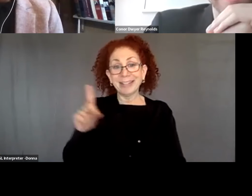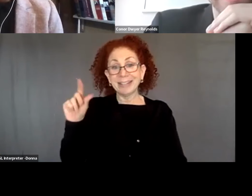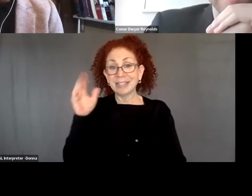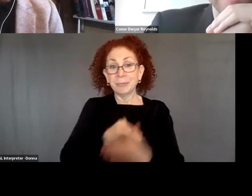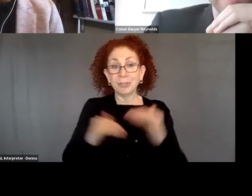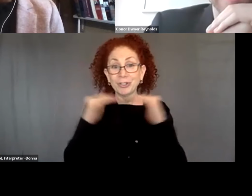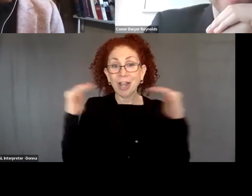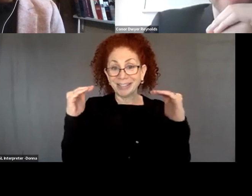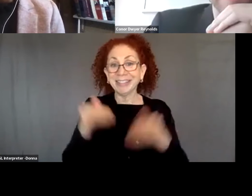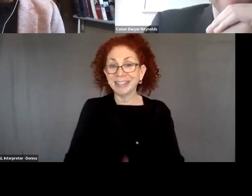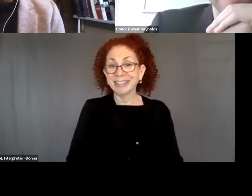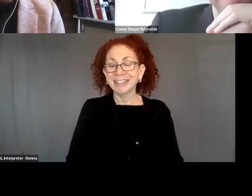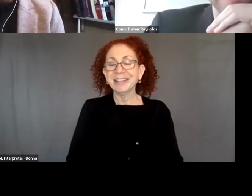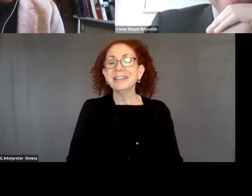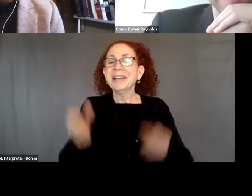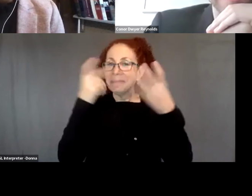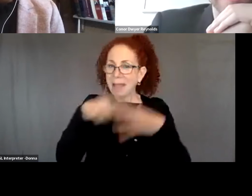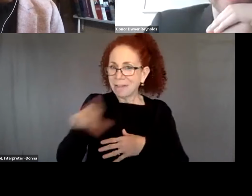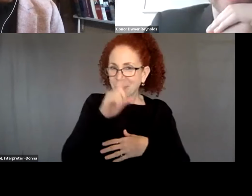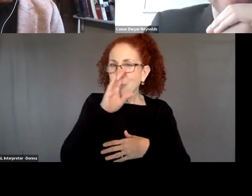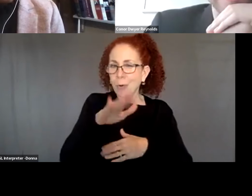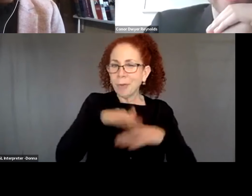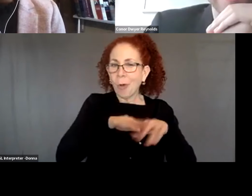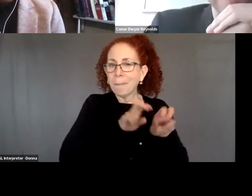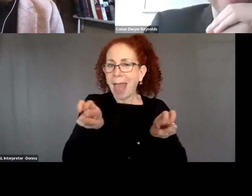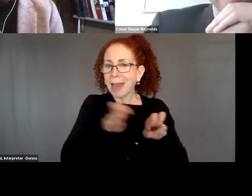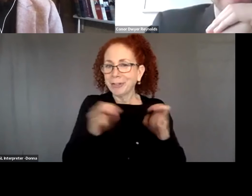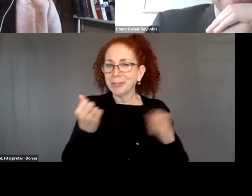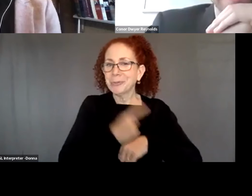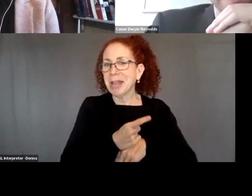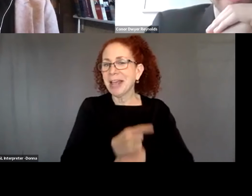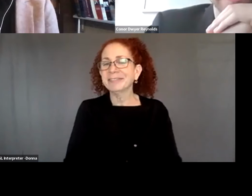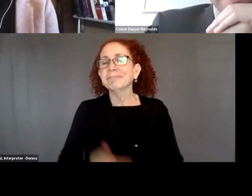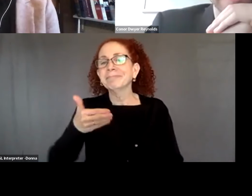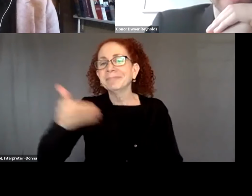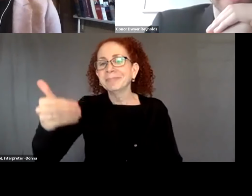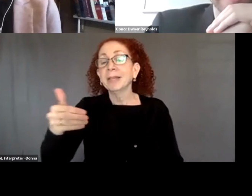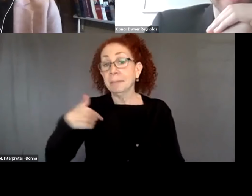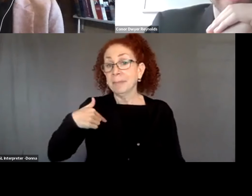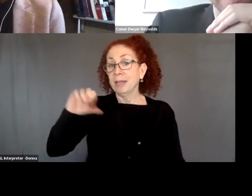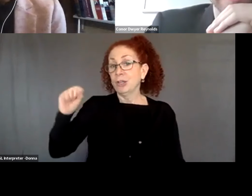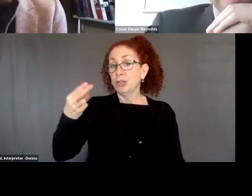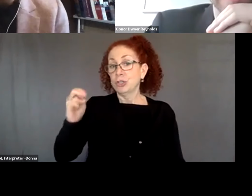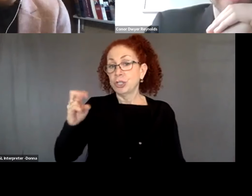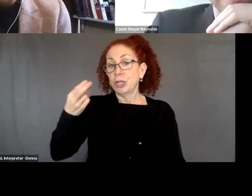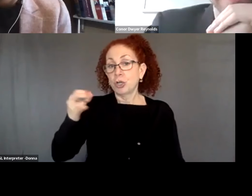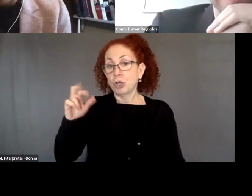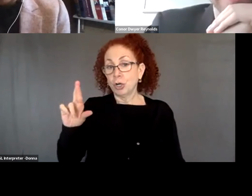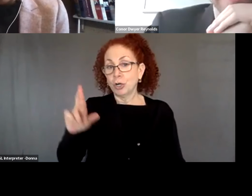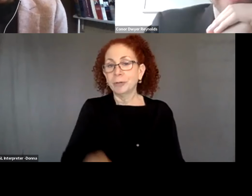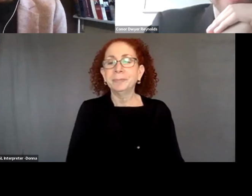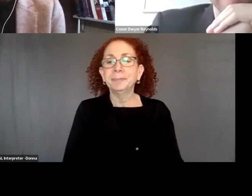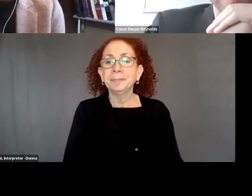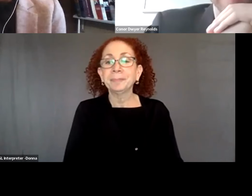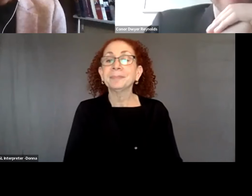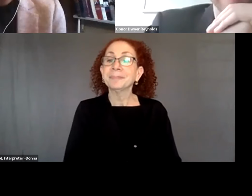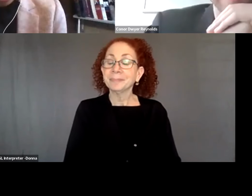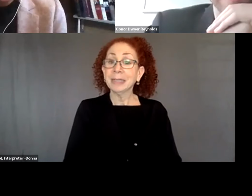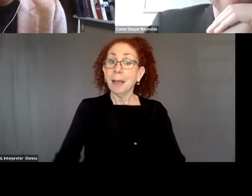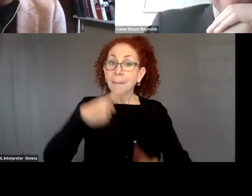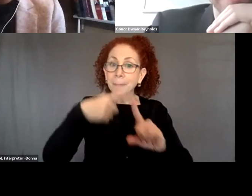justice. Many of you will be on the panels for today. I use she, her pronouns. I also want to extend a